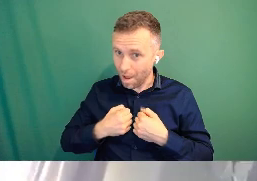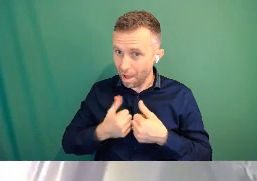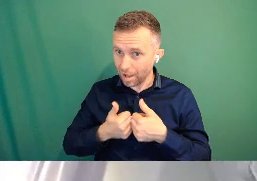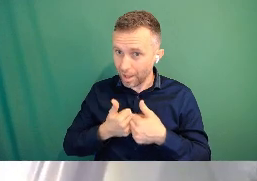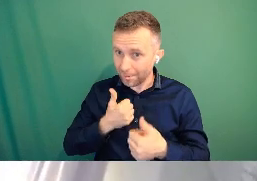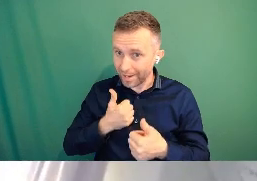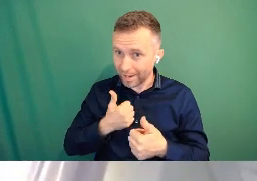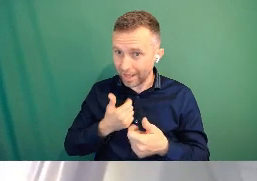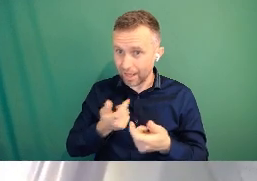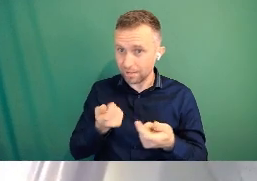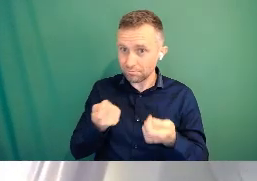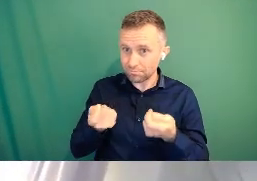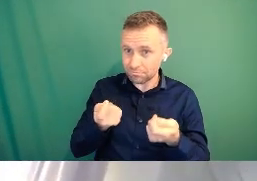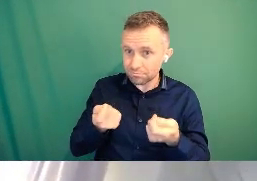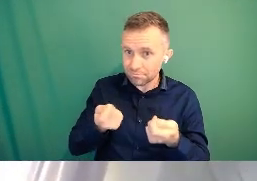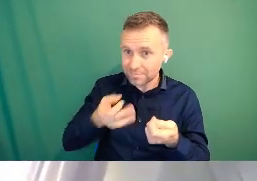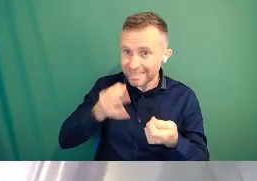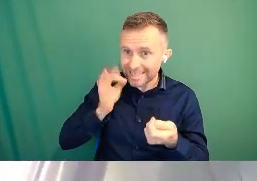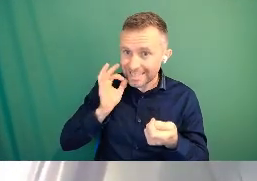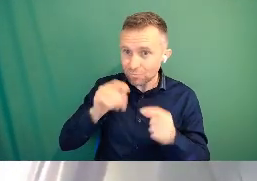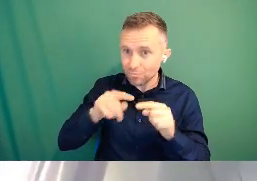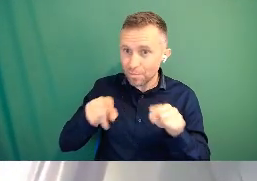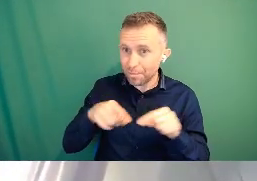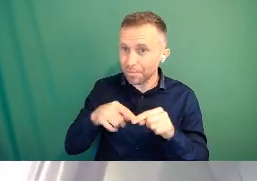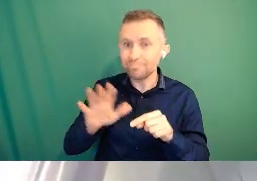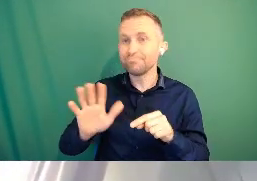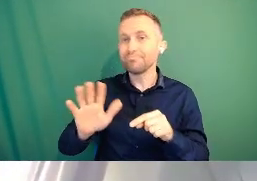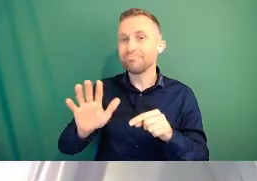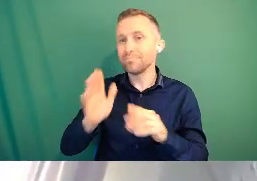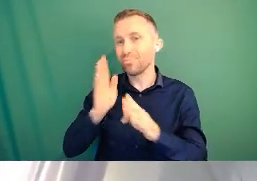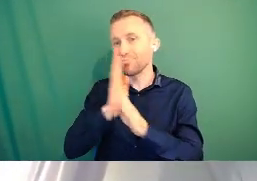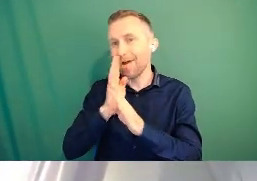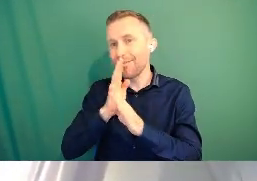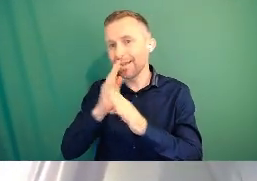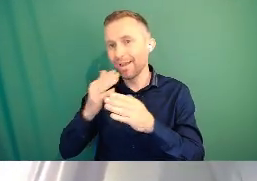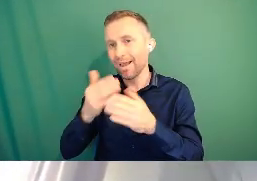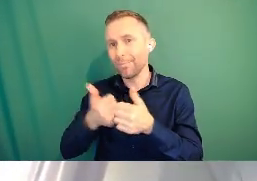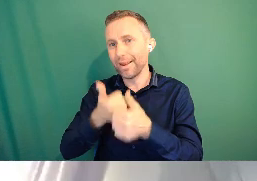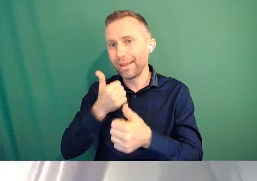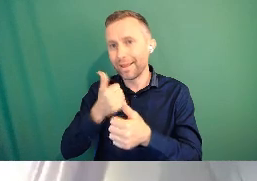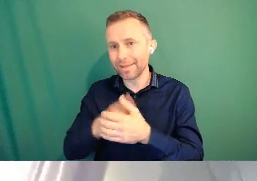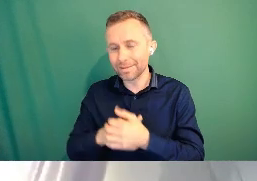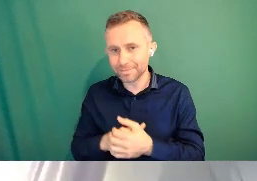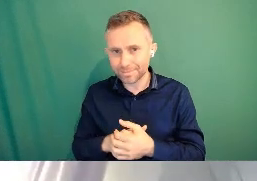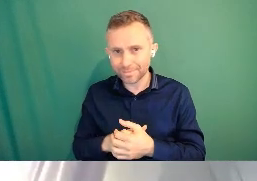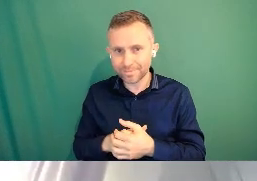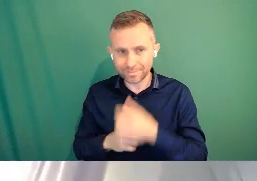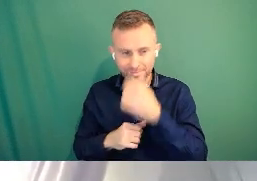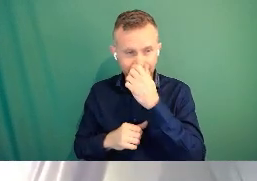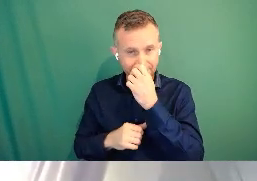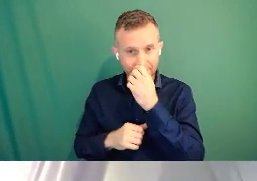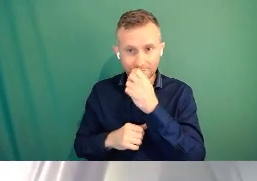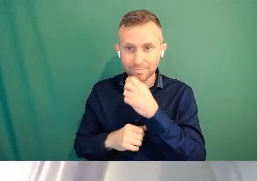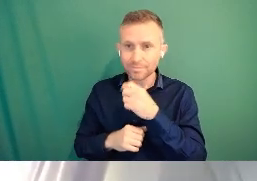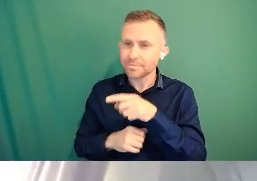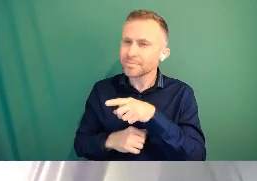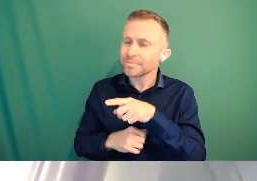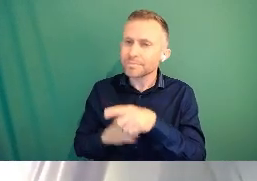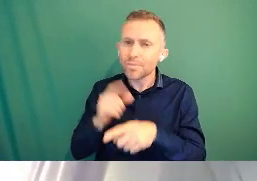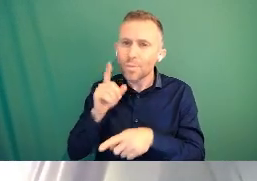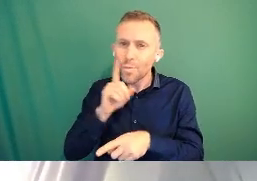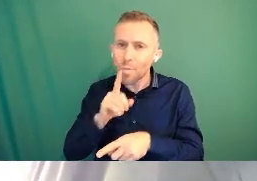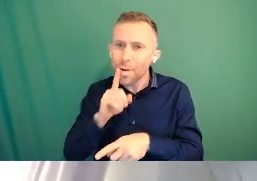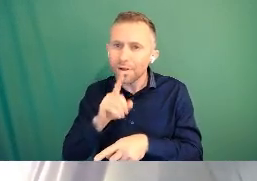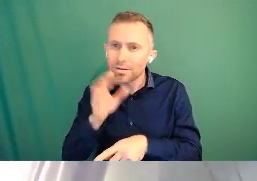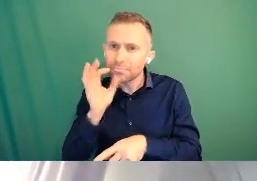moment, but yeah, it's a very nice place to visit. Is the tea room accessible? I think